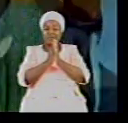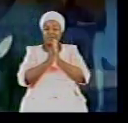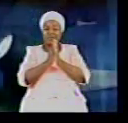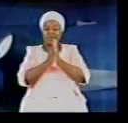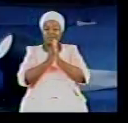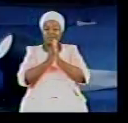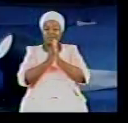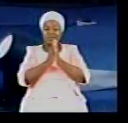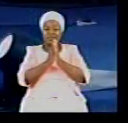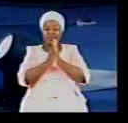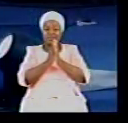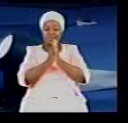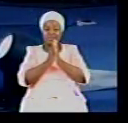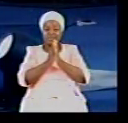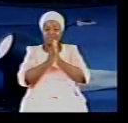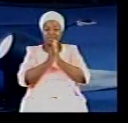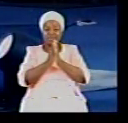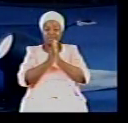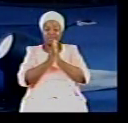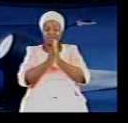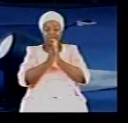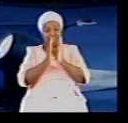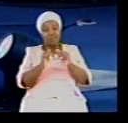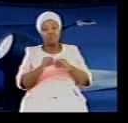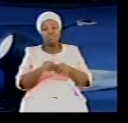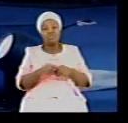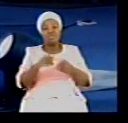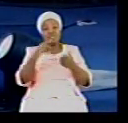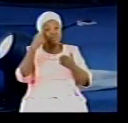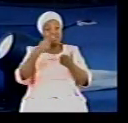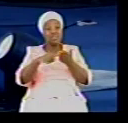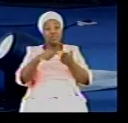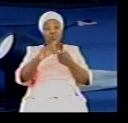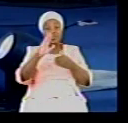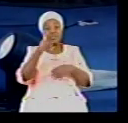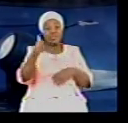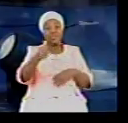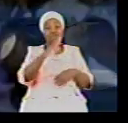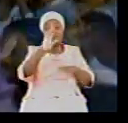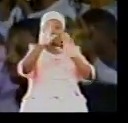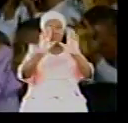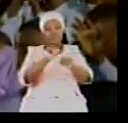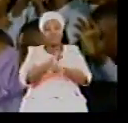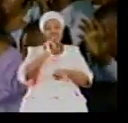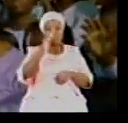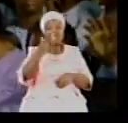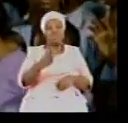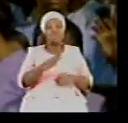Check up yourself. Your miracle is right there.